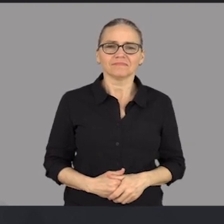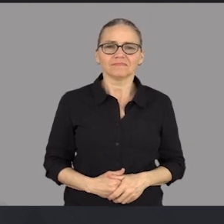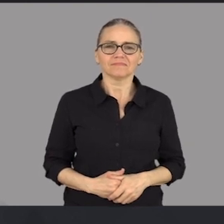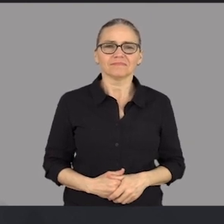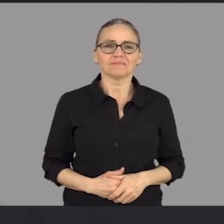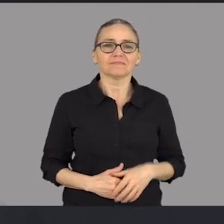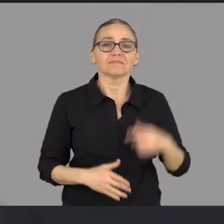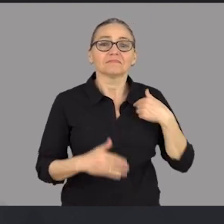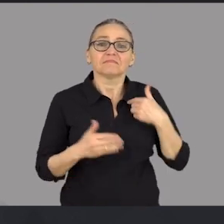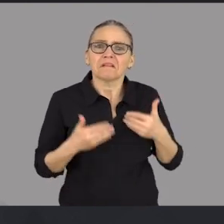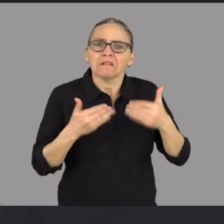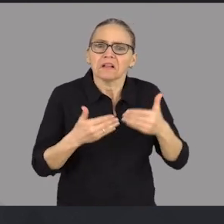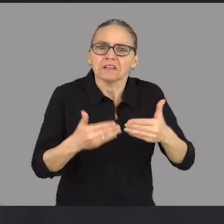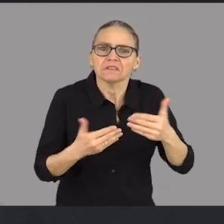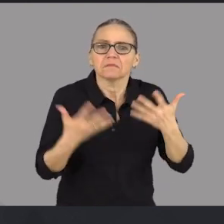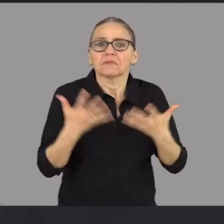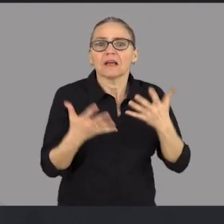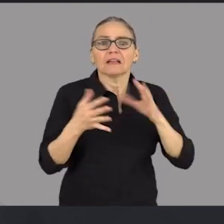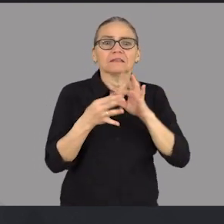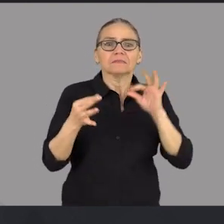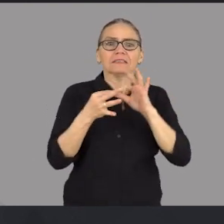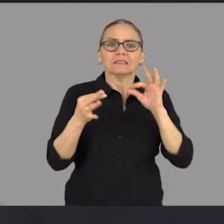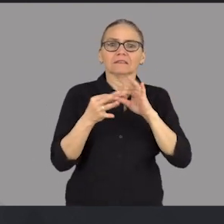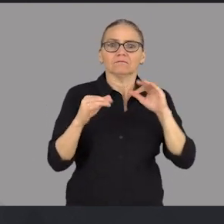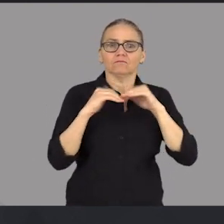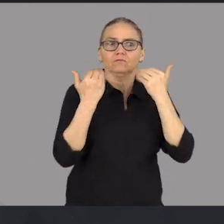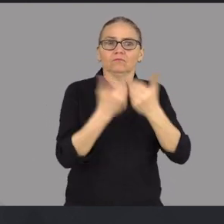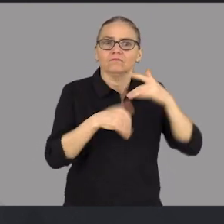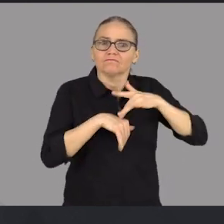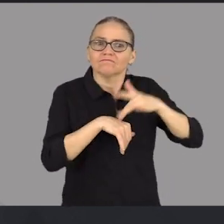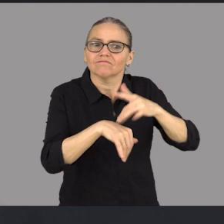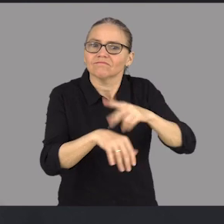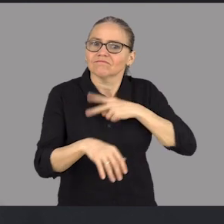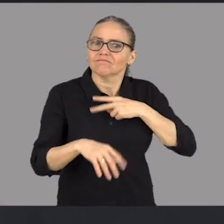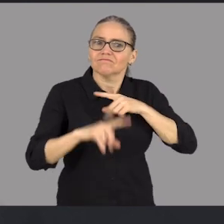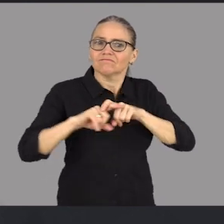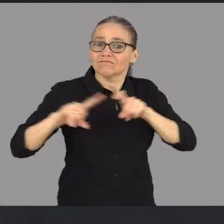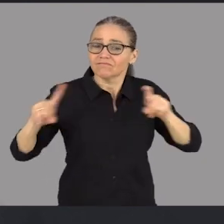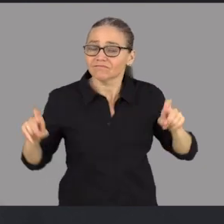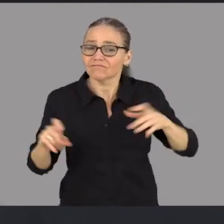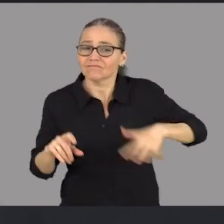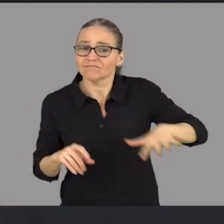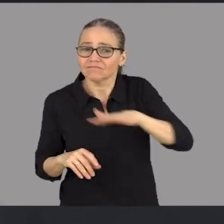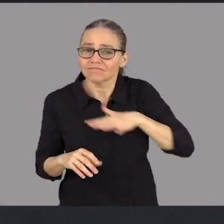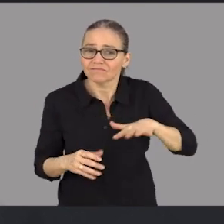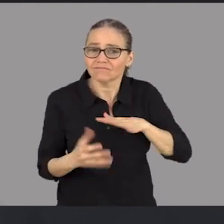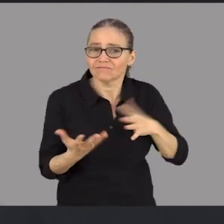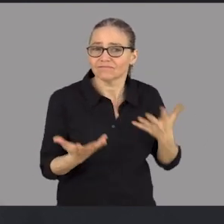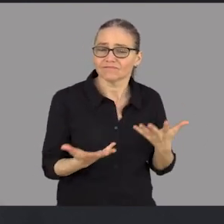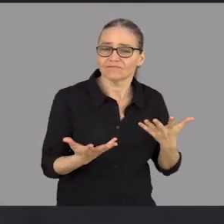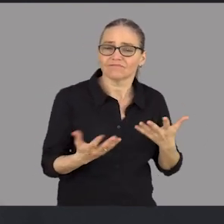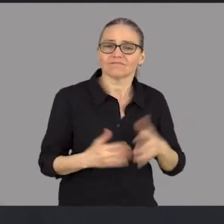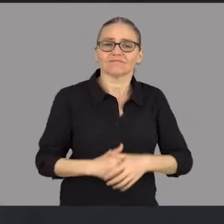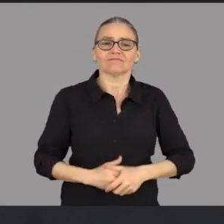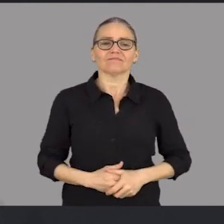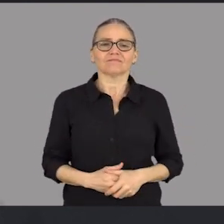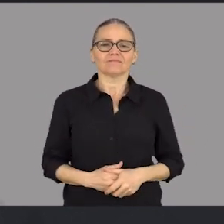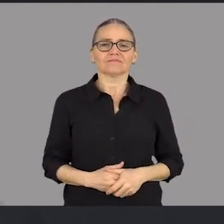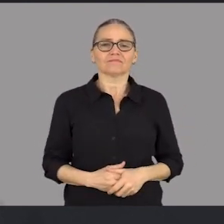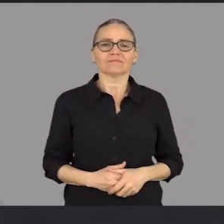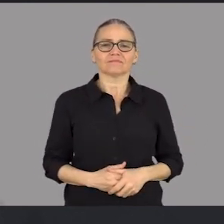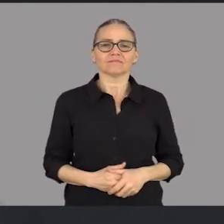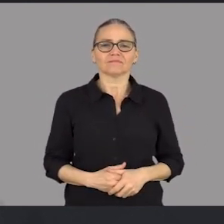doesn't entirely deal with inclusive hiring and that, but I would say, compared to our